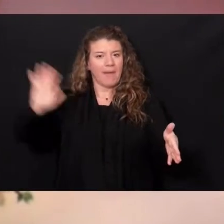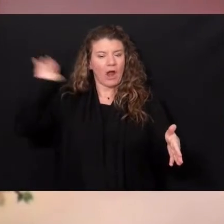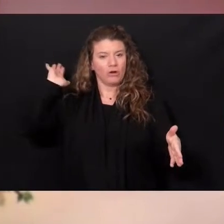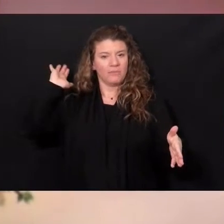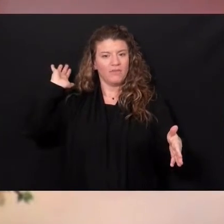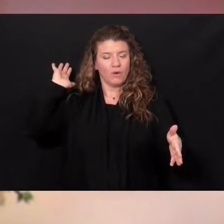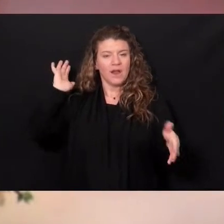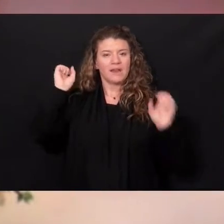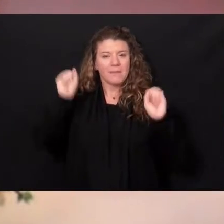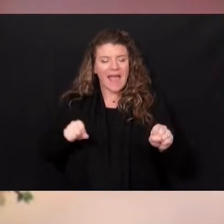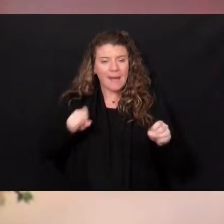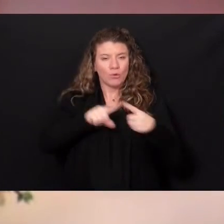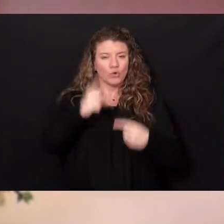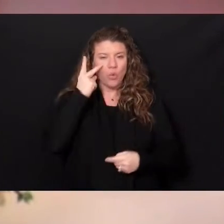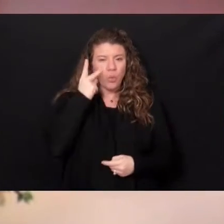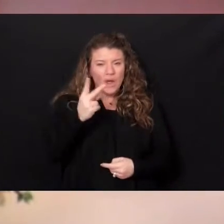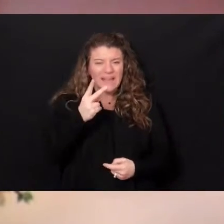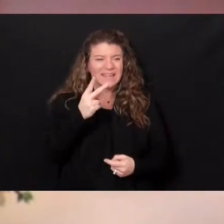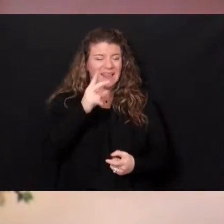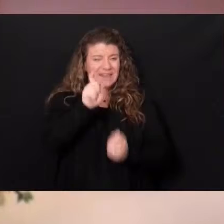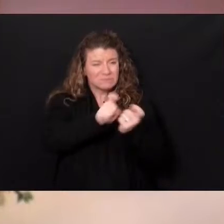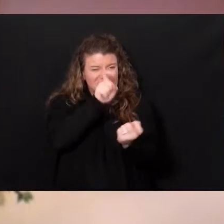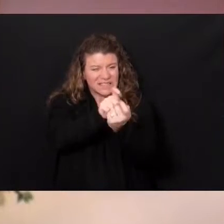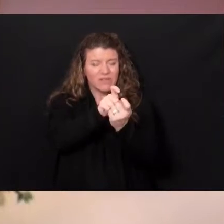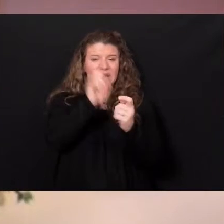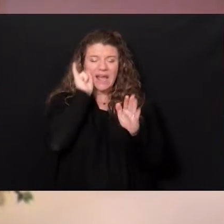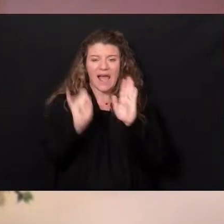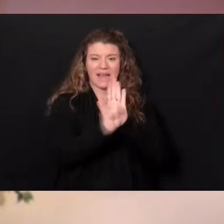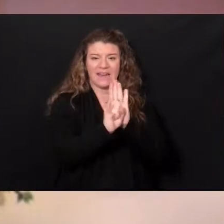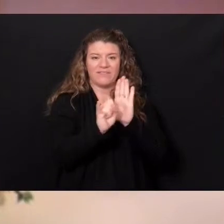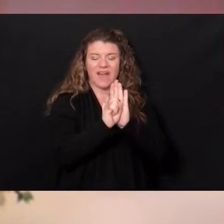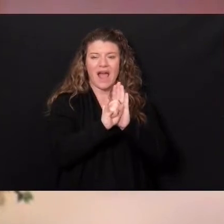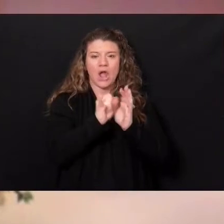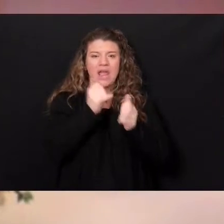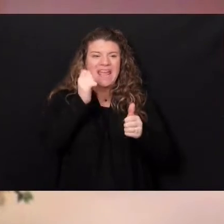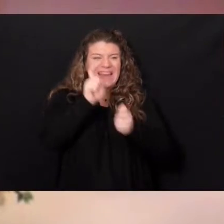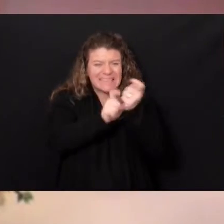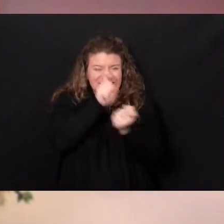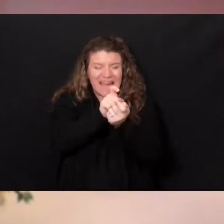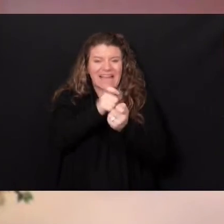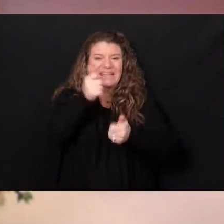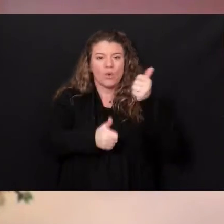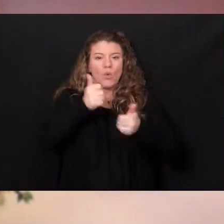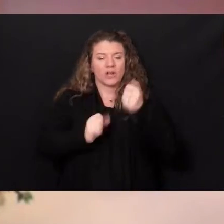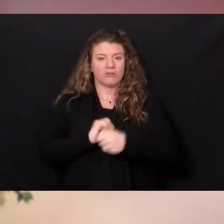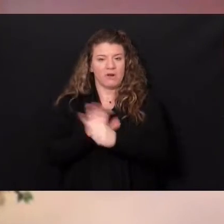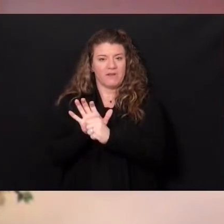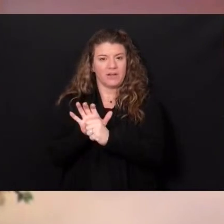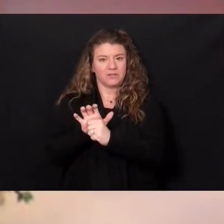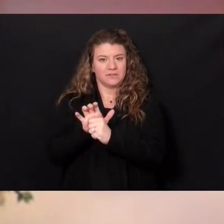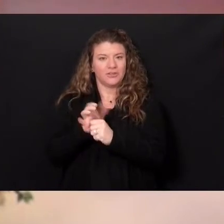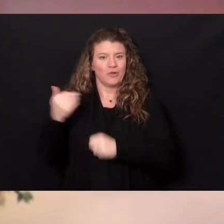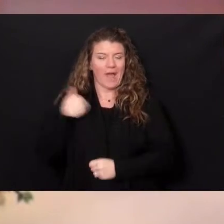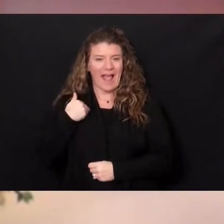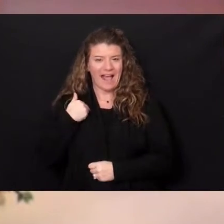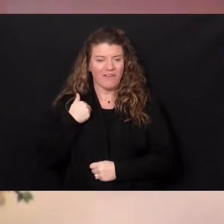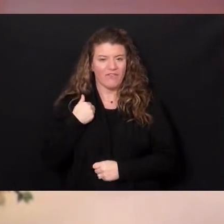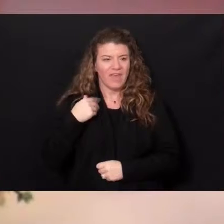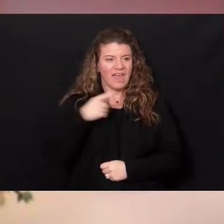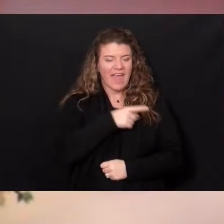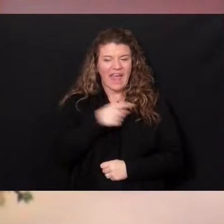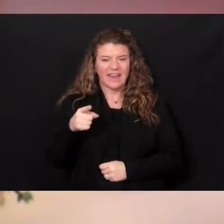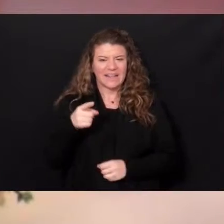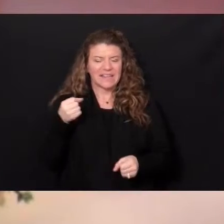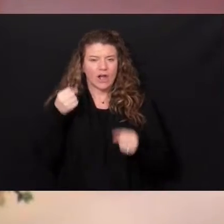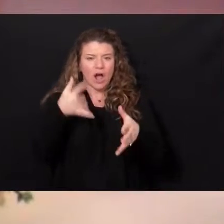be able to really specifically identify what is the virus that's causing a particular, set